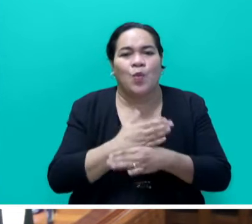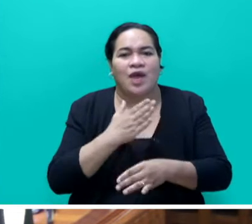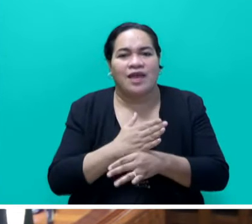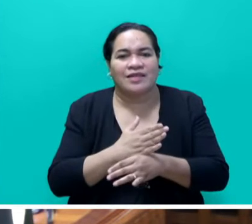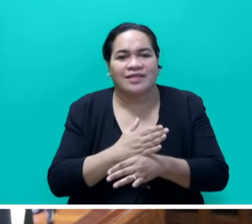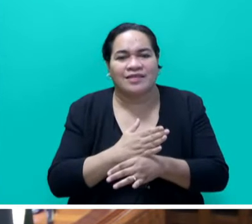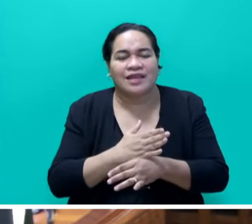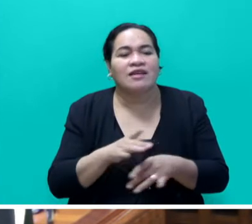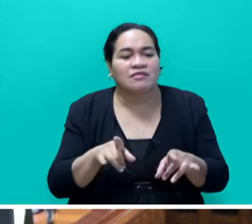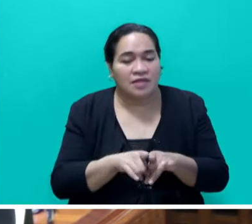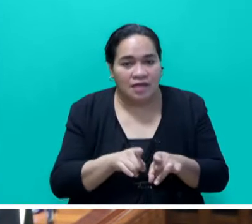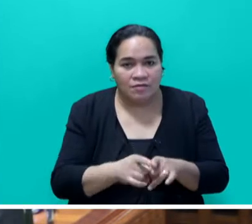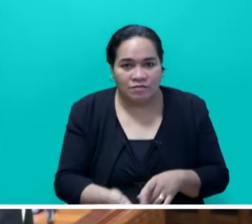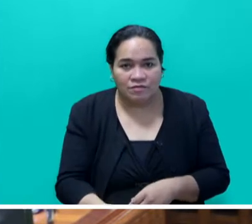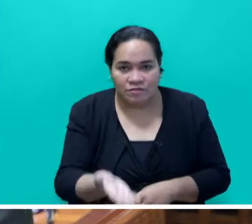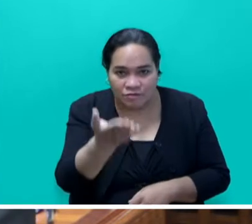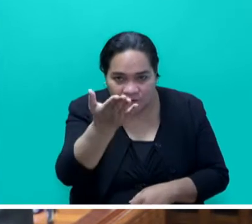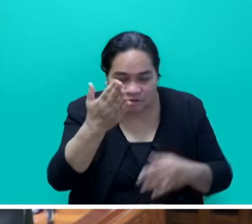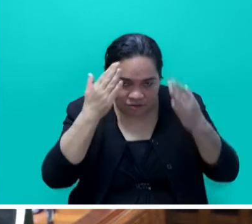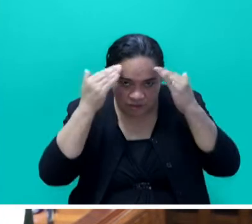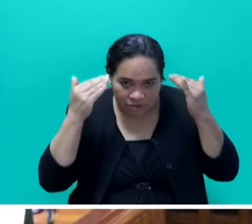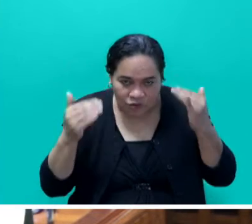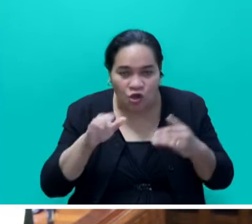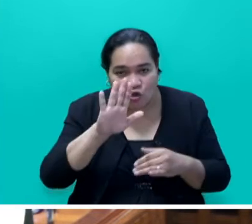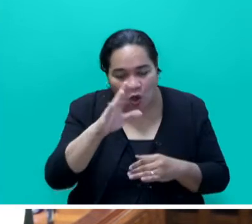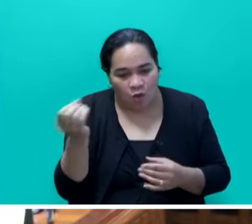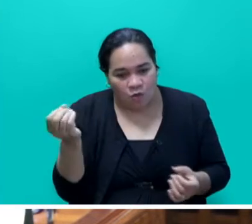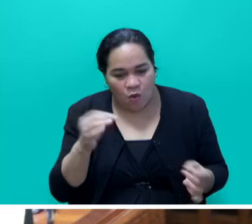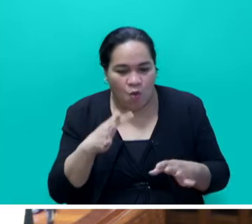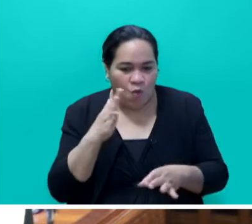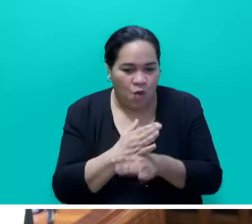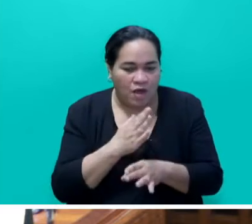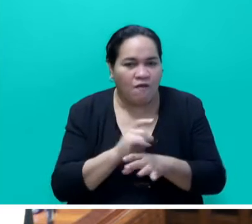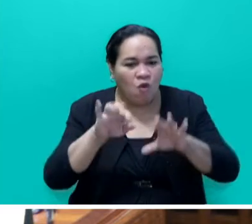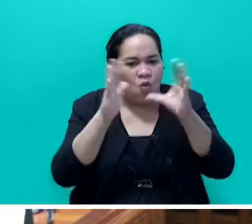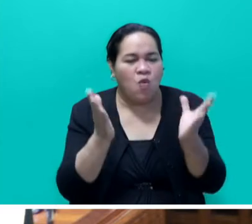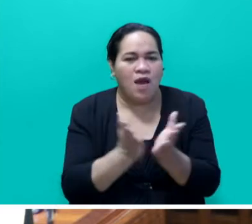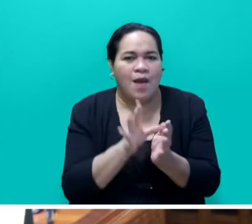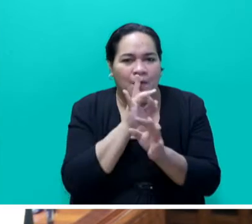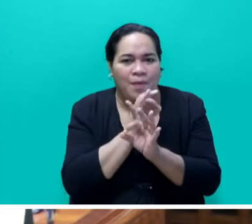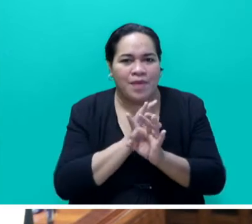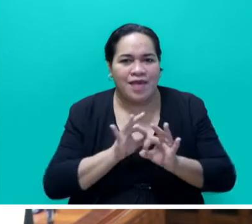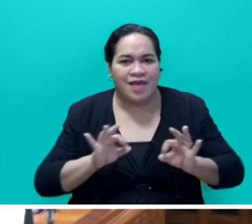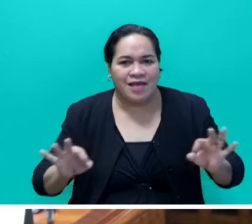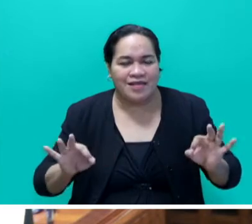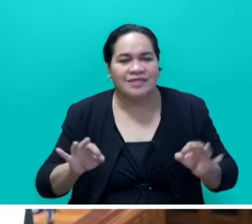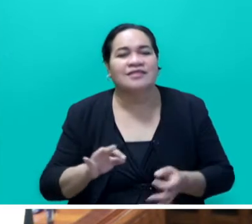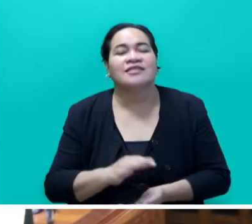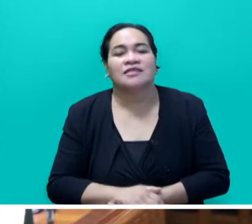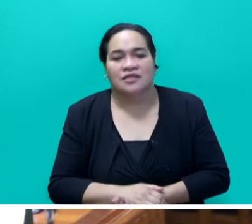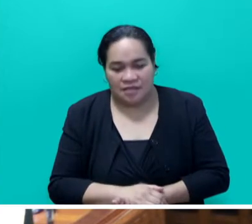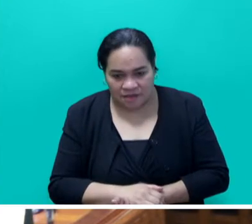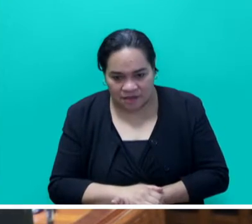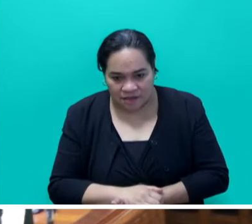including your good self, Honourable Speaker, sir, for their contribution to global peace and stability and security.